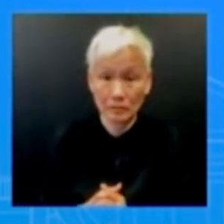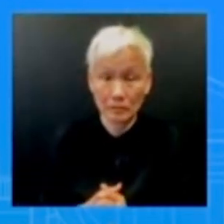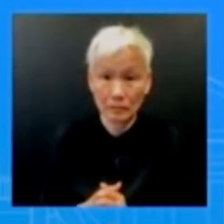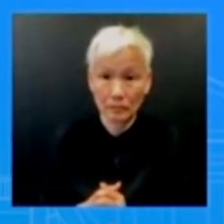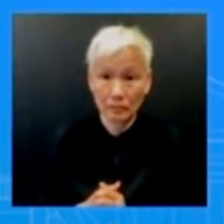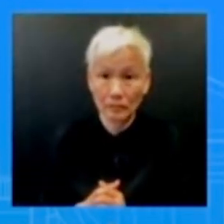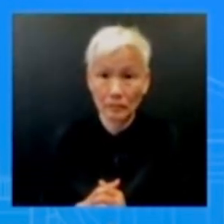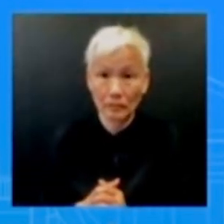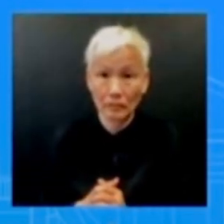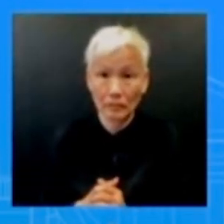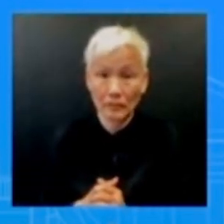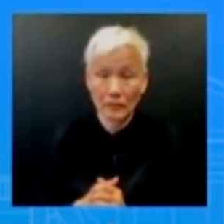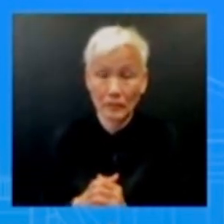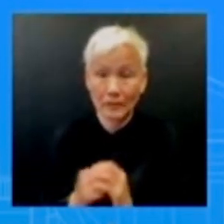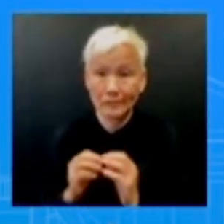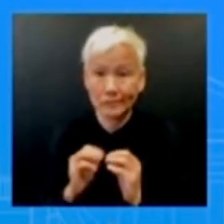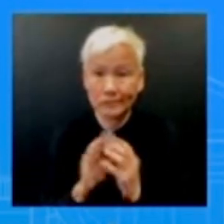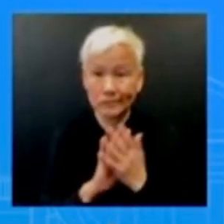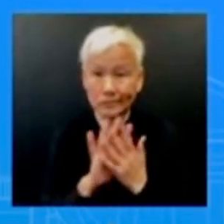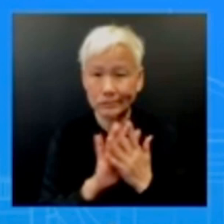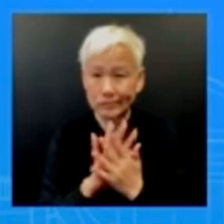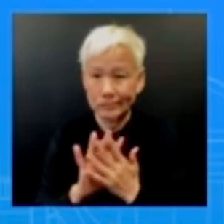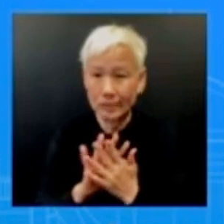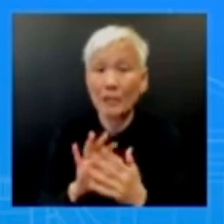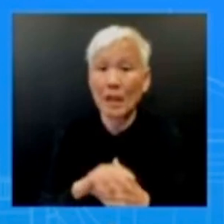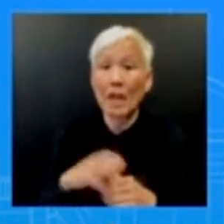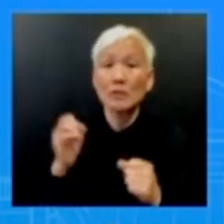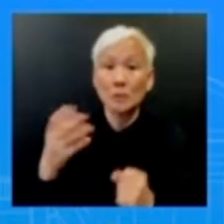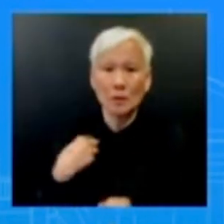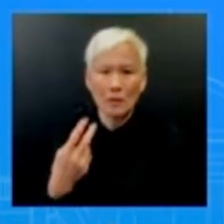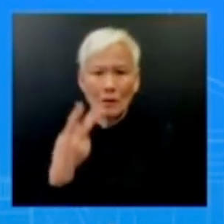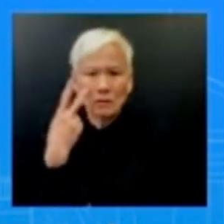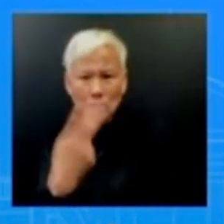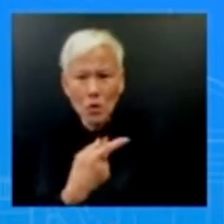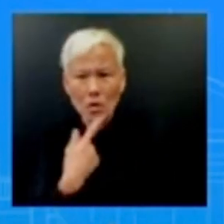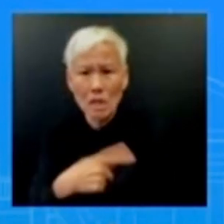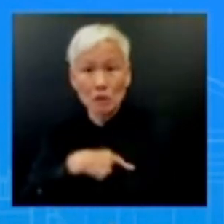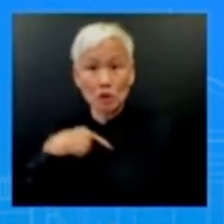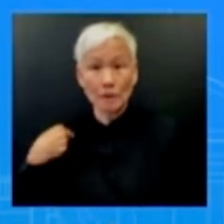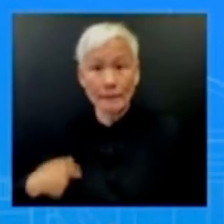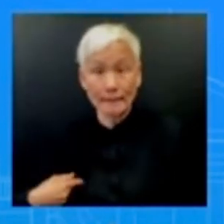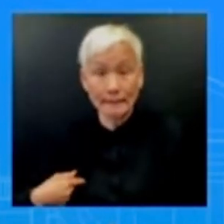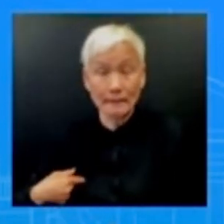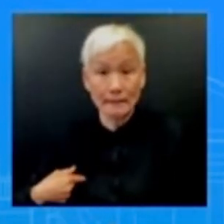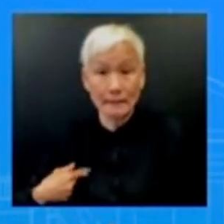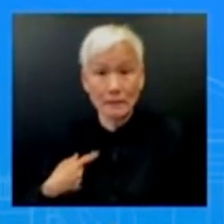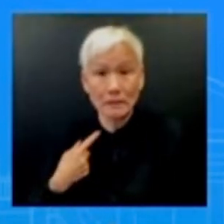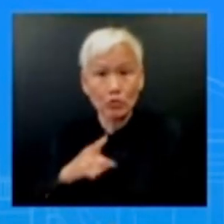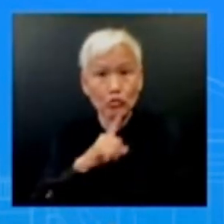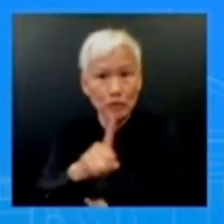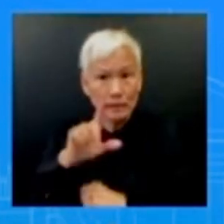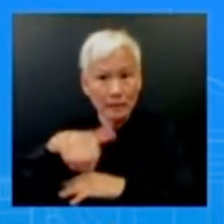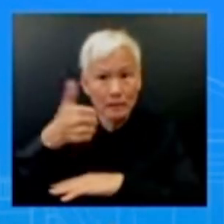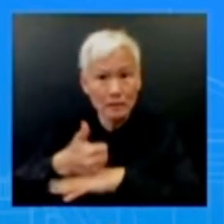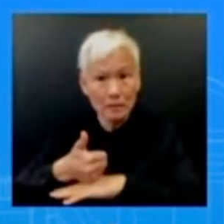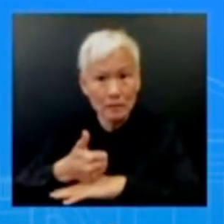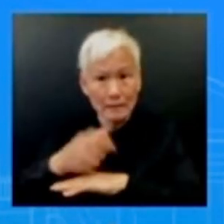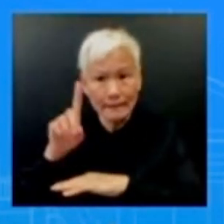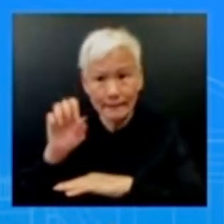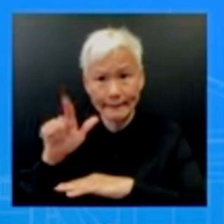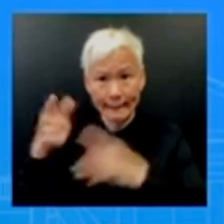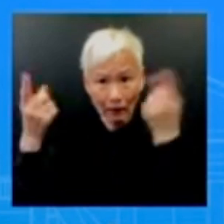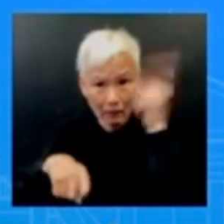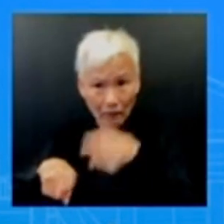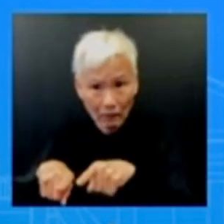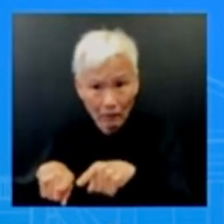Thank you, Karine. So we saw the Chinese, as alluded to here, broker a deal between Saudi Arabia and Iran, and now the